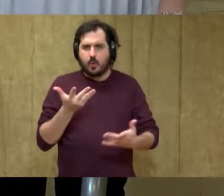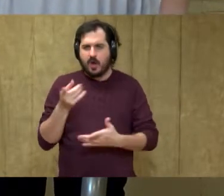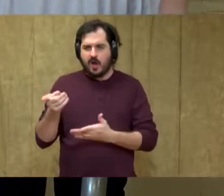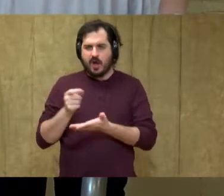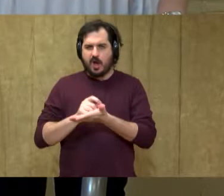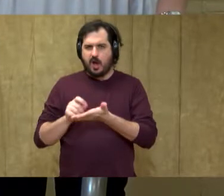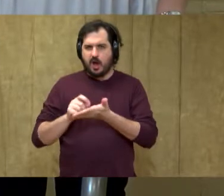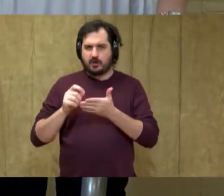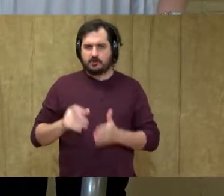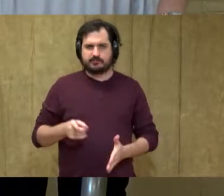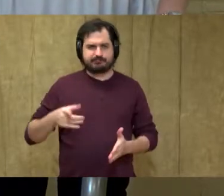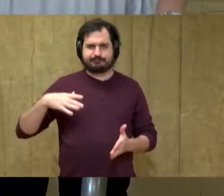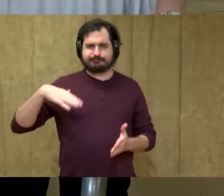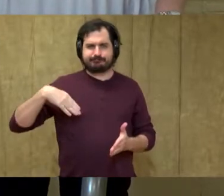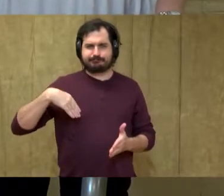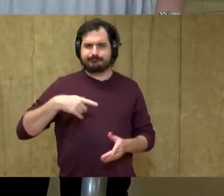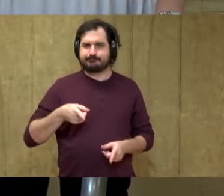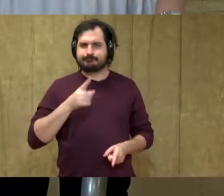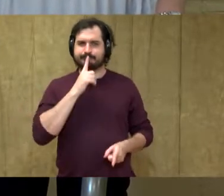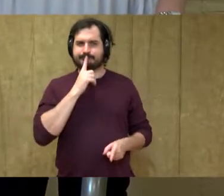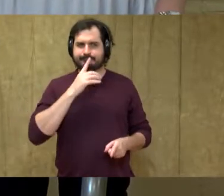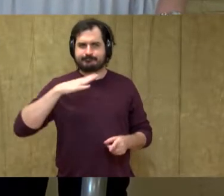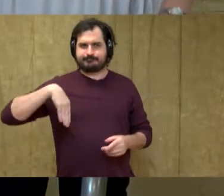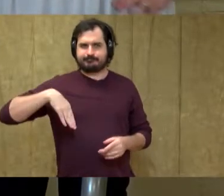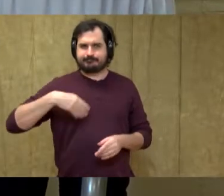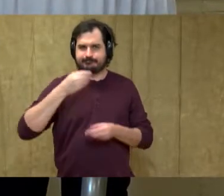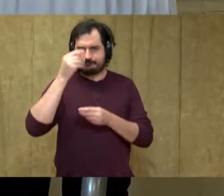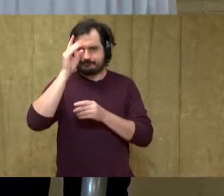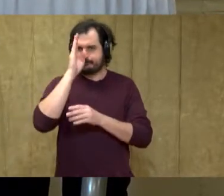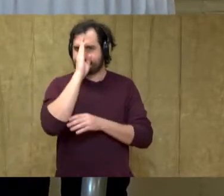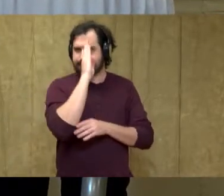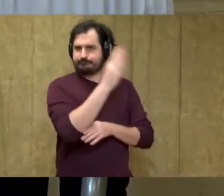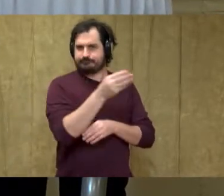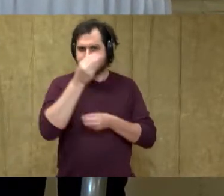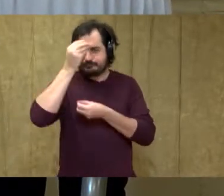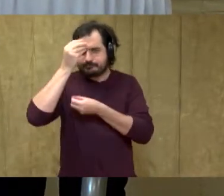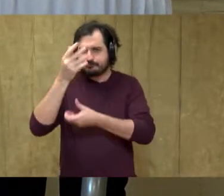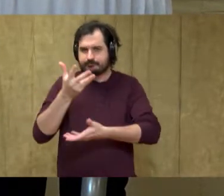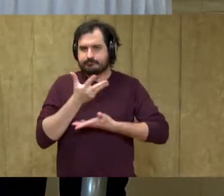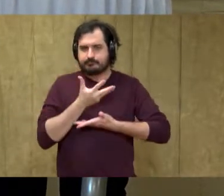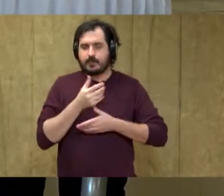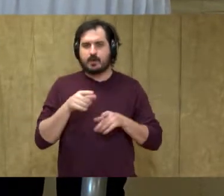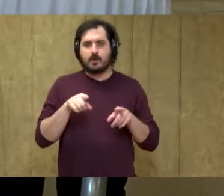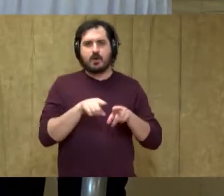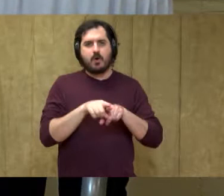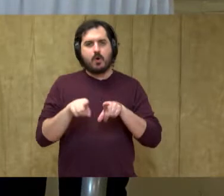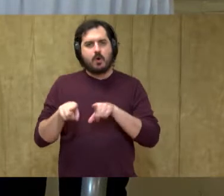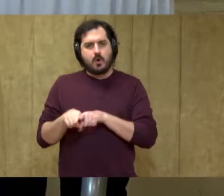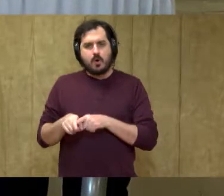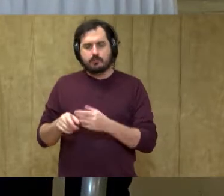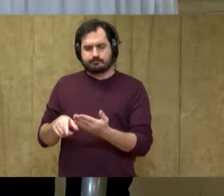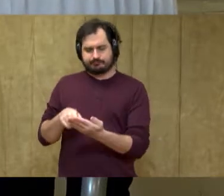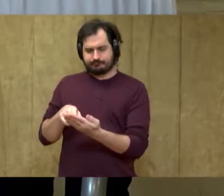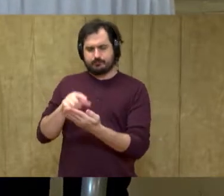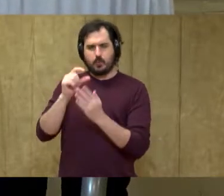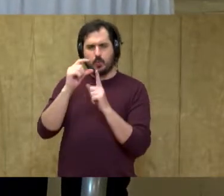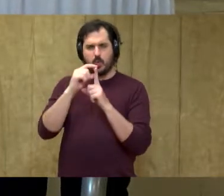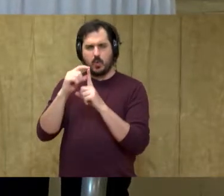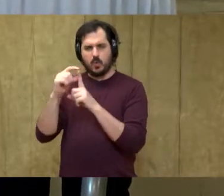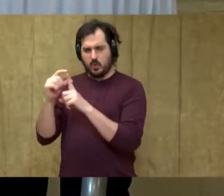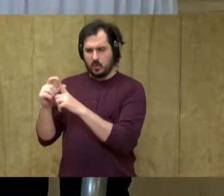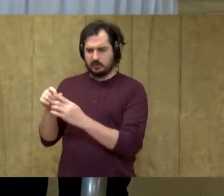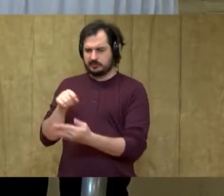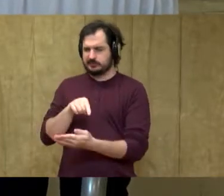us. This is also going beyond what the author has already told us.